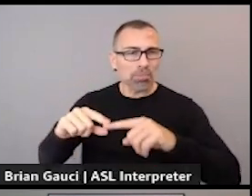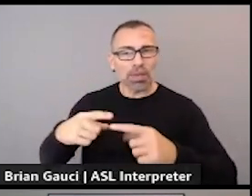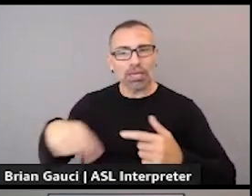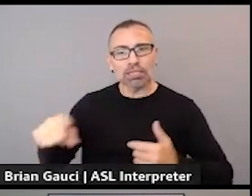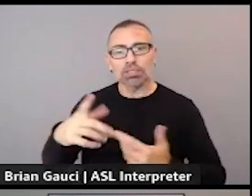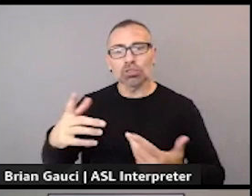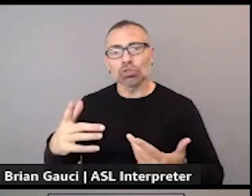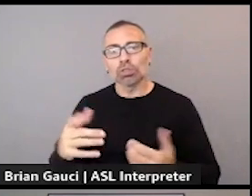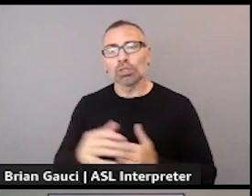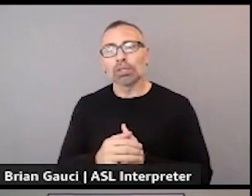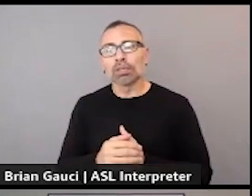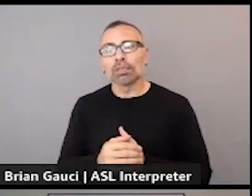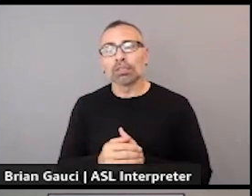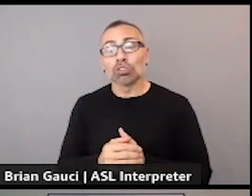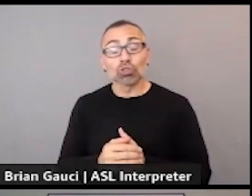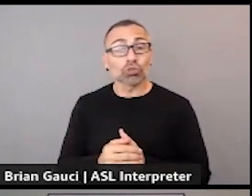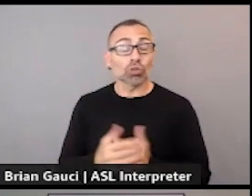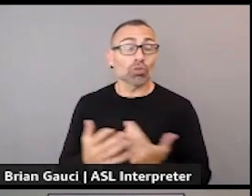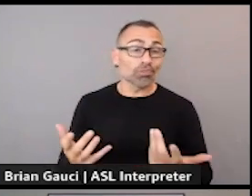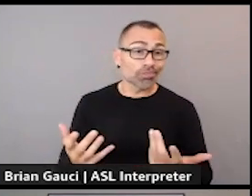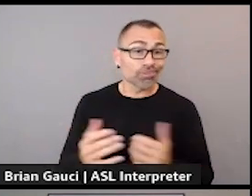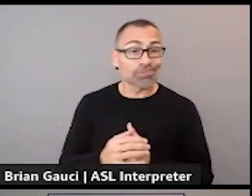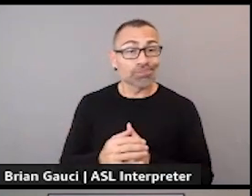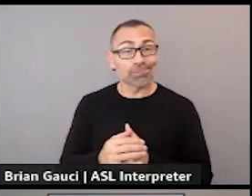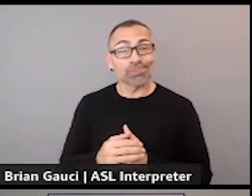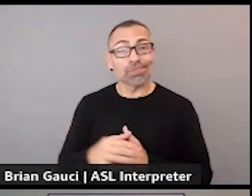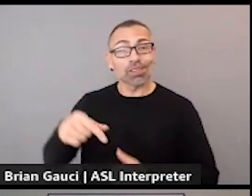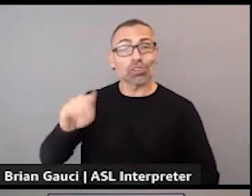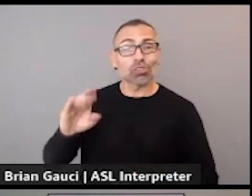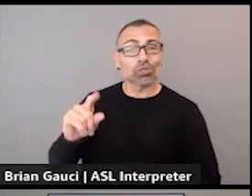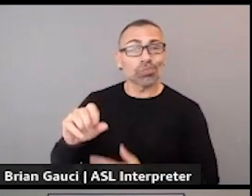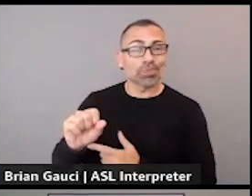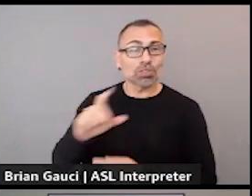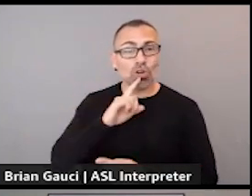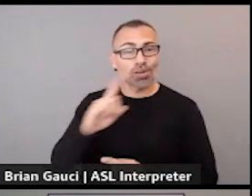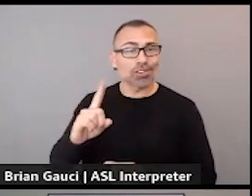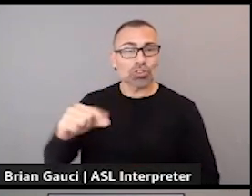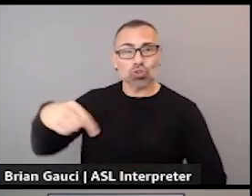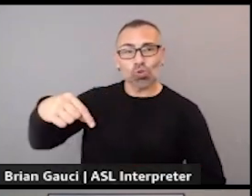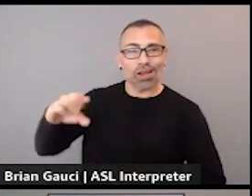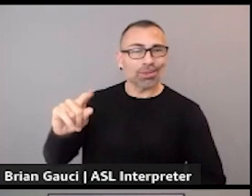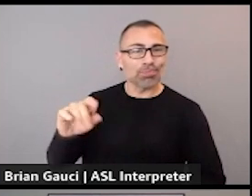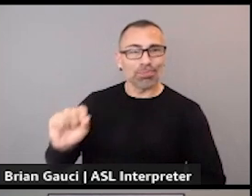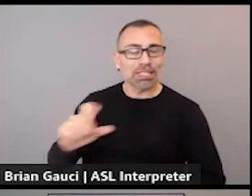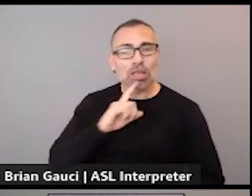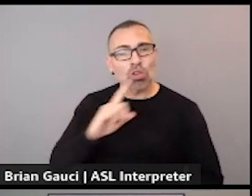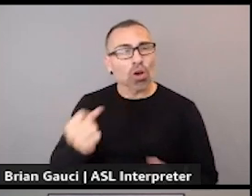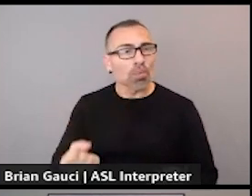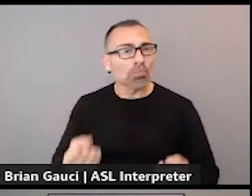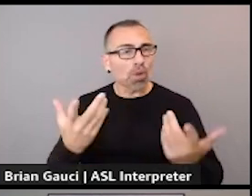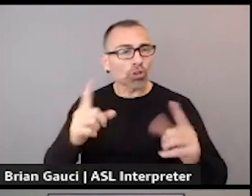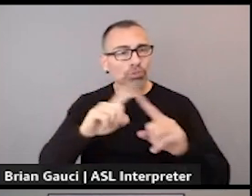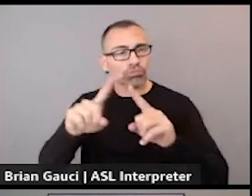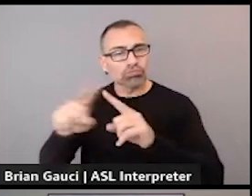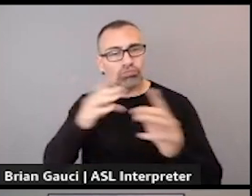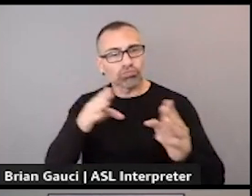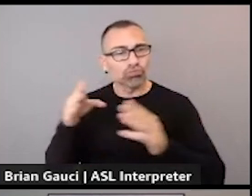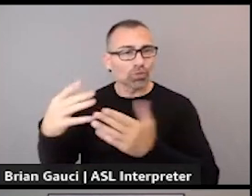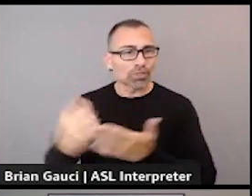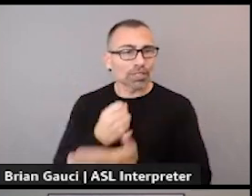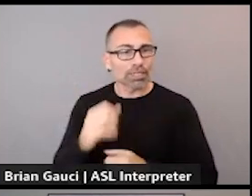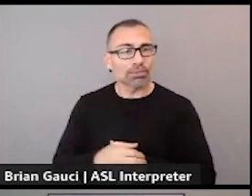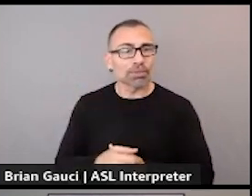I don't think it's something that we necessarily know. I've heard a lot of quantum scientists say no, they don't think it's ever really going to get to that point, mostly